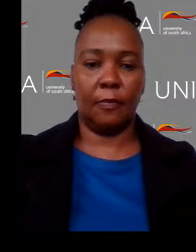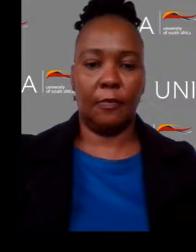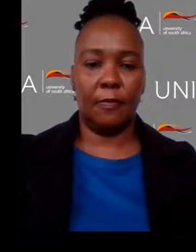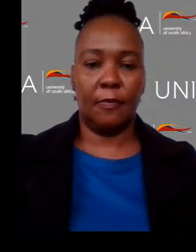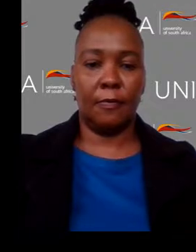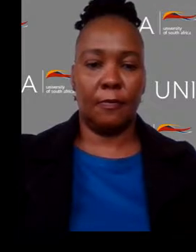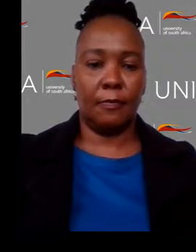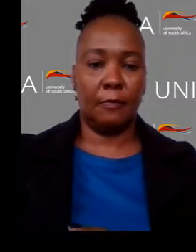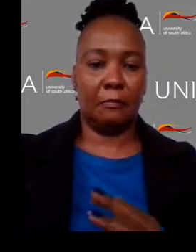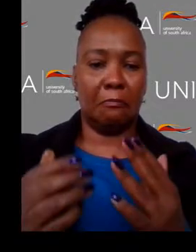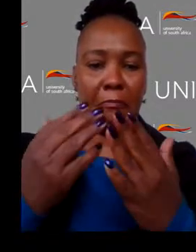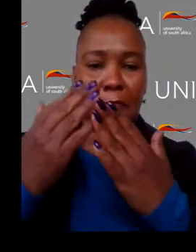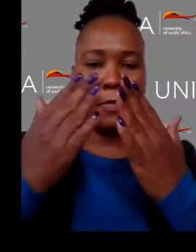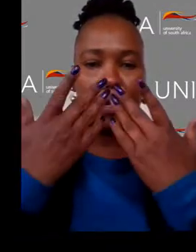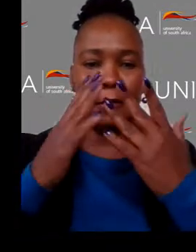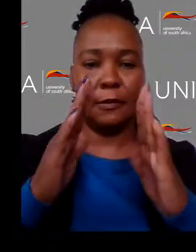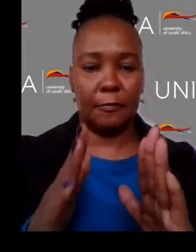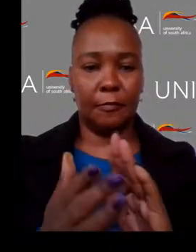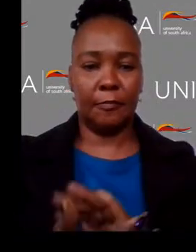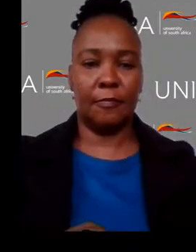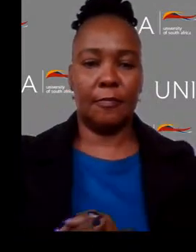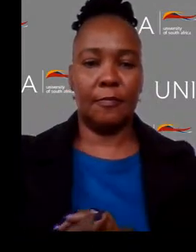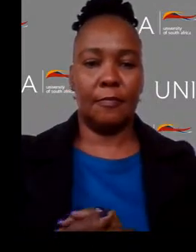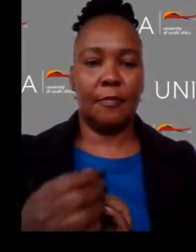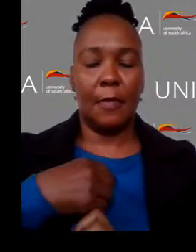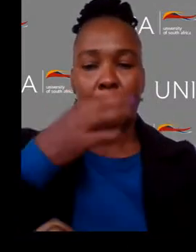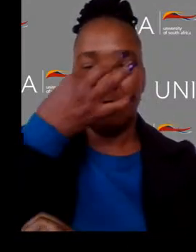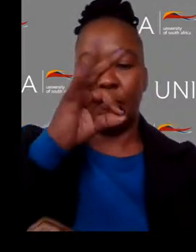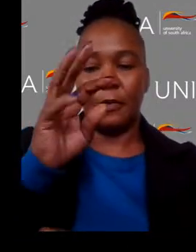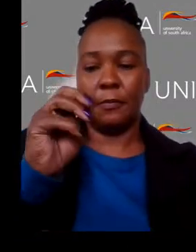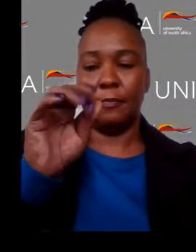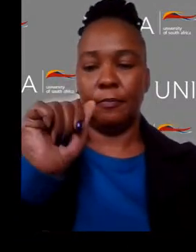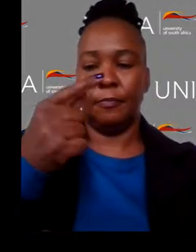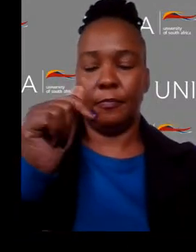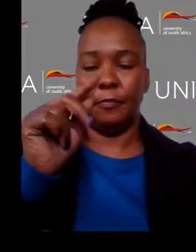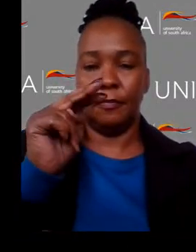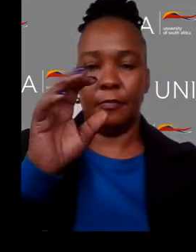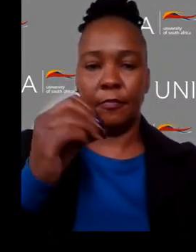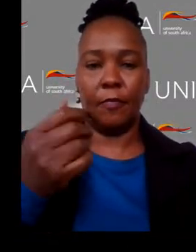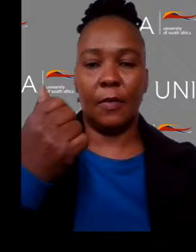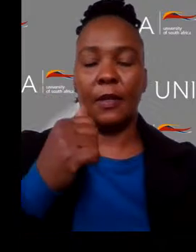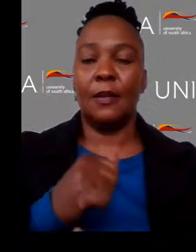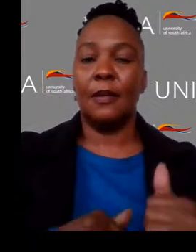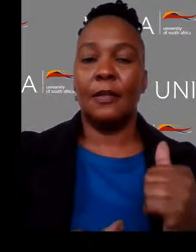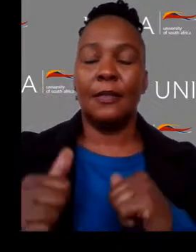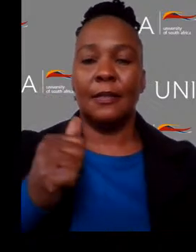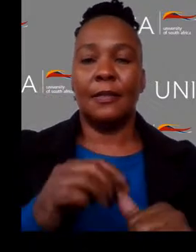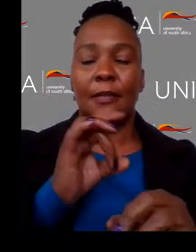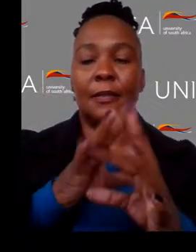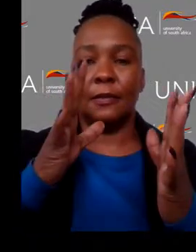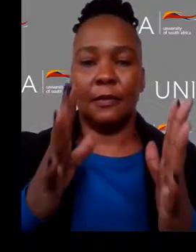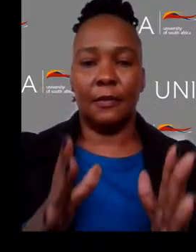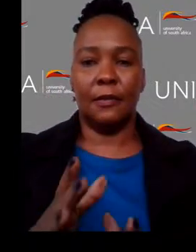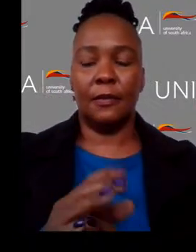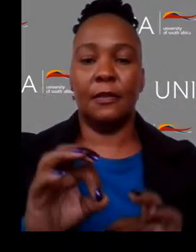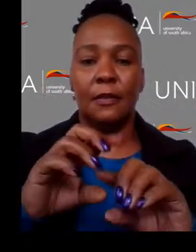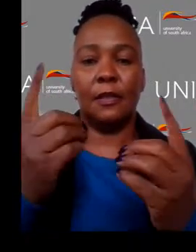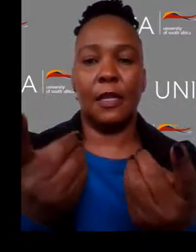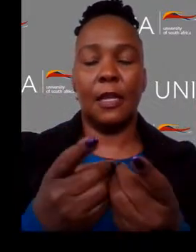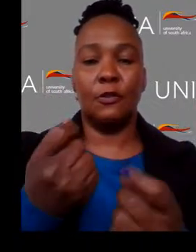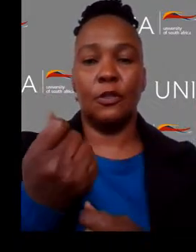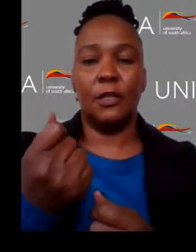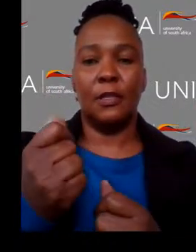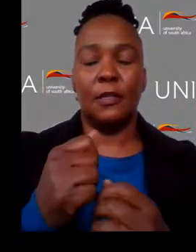Greetings, dear students. I am Professor Mahanu, the Acting Executive Director in the Department of